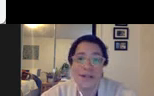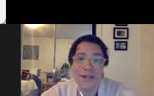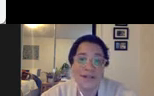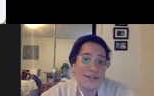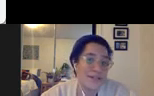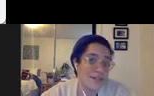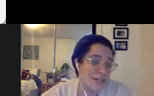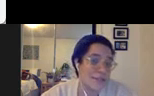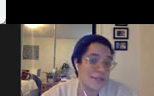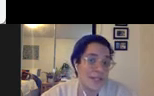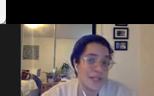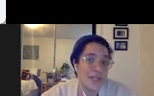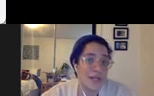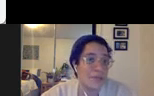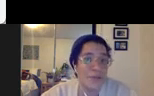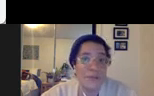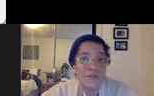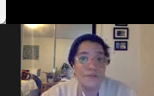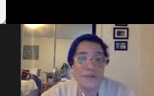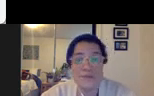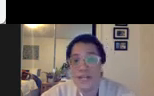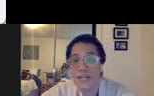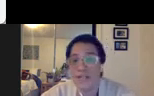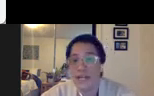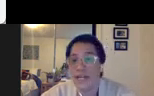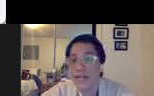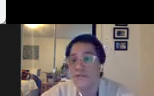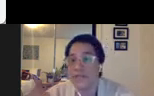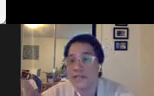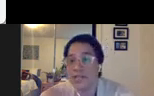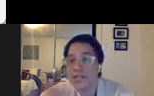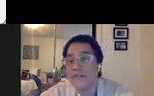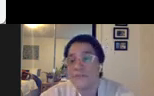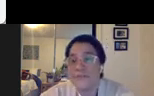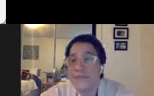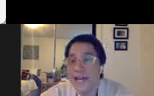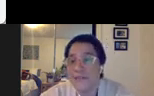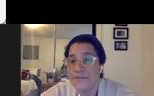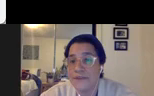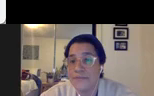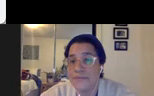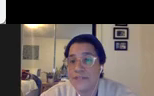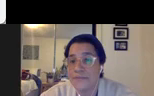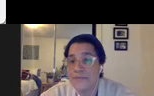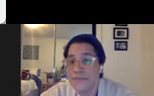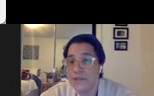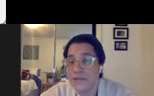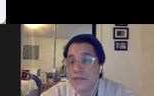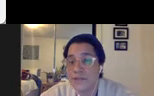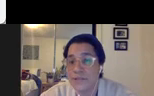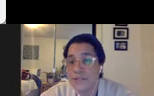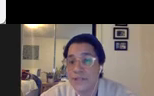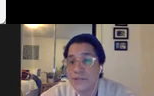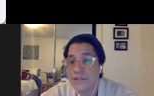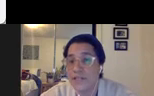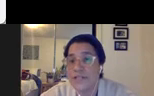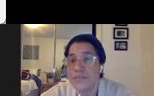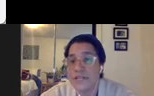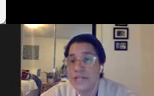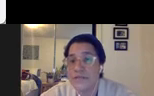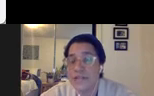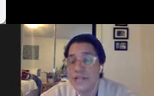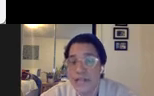Membership and bylaws subcommittee will be formed, and I have received feedback from these individuals.